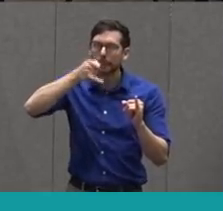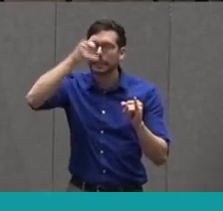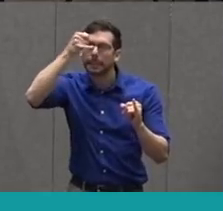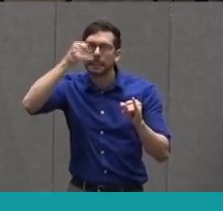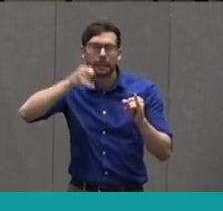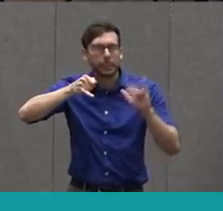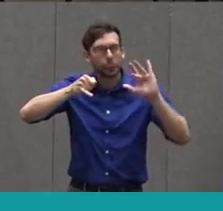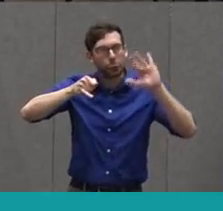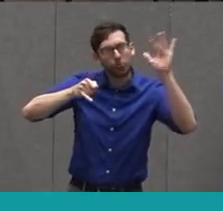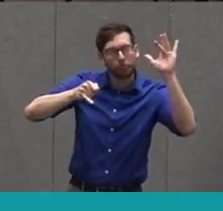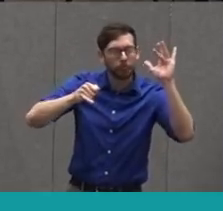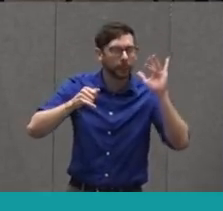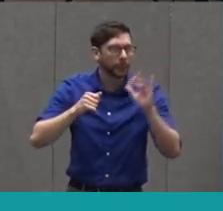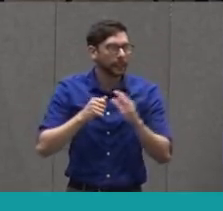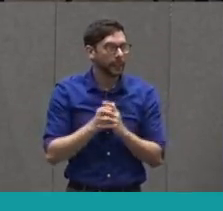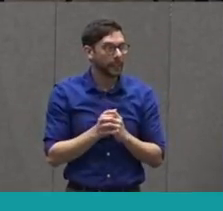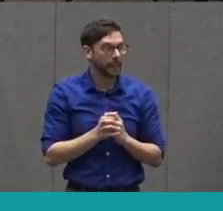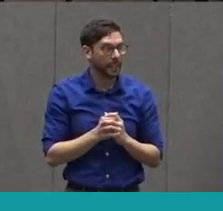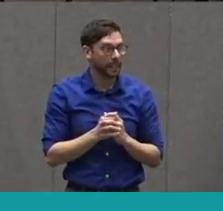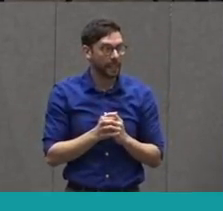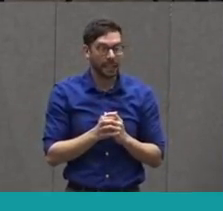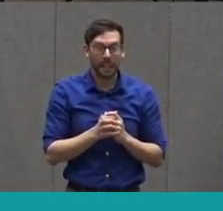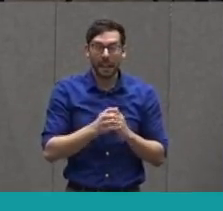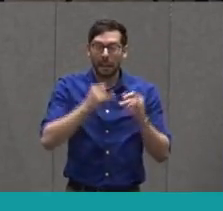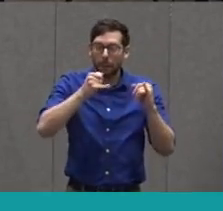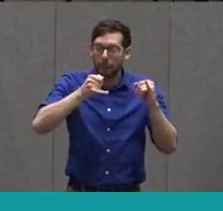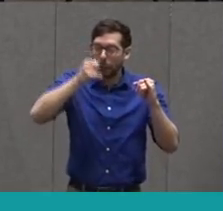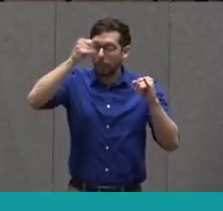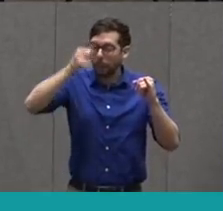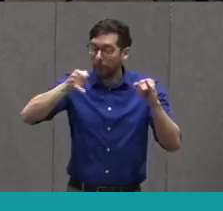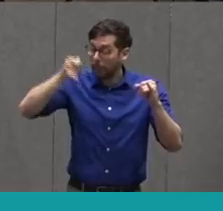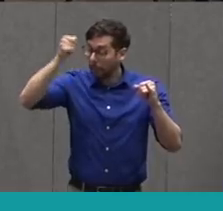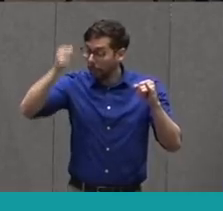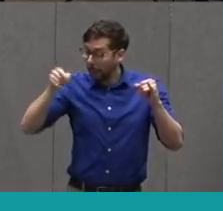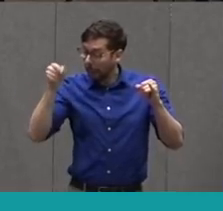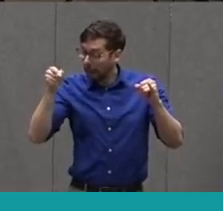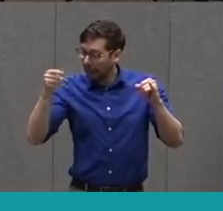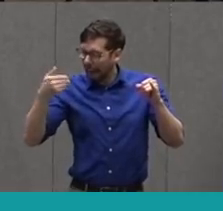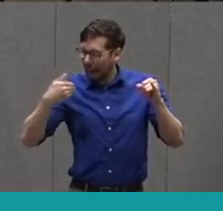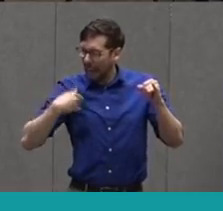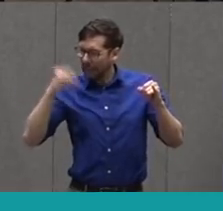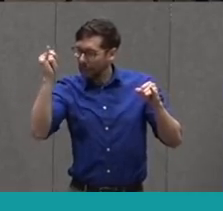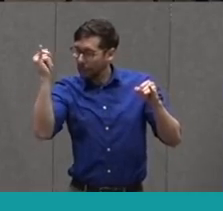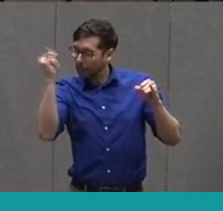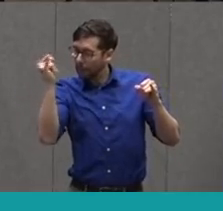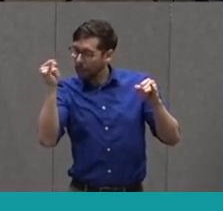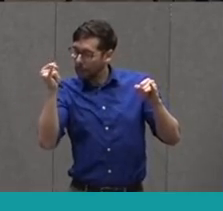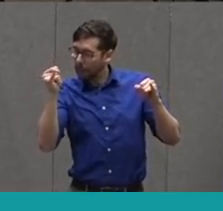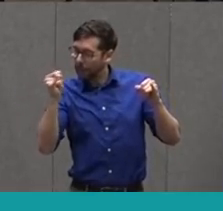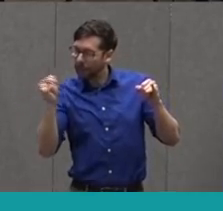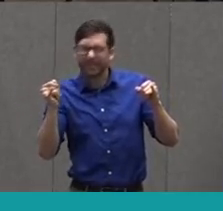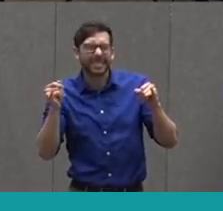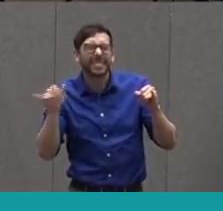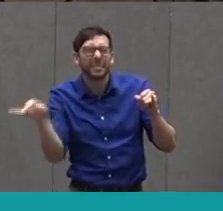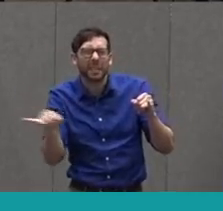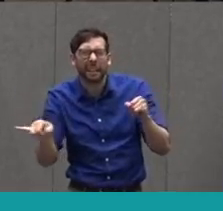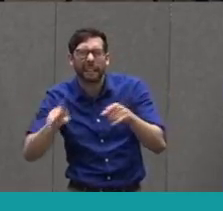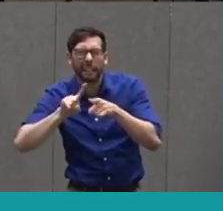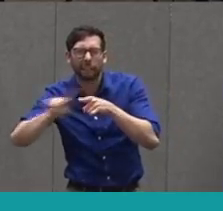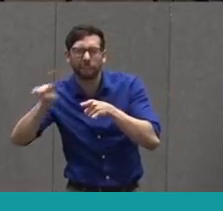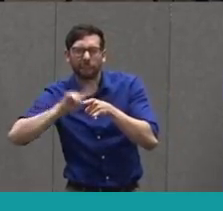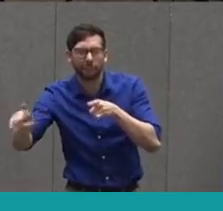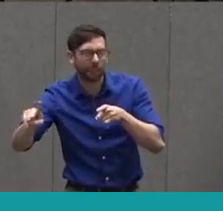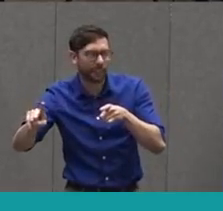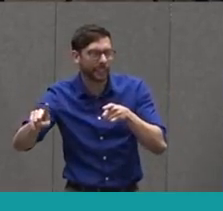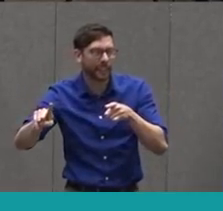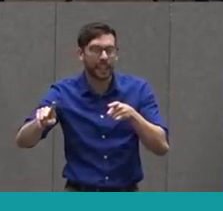And it has this jagged piece right there, like a knife. And then it curves down. It's thinner in